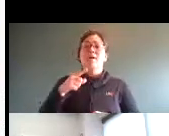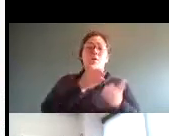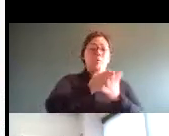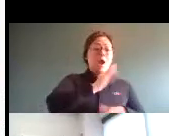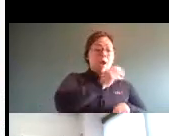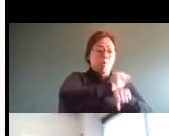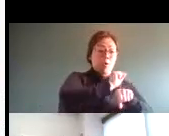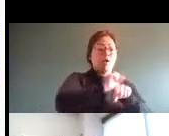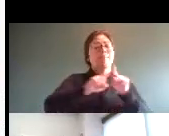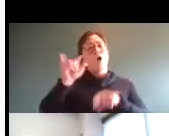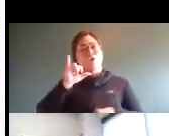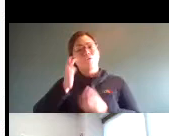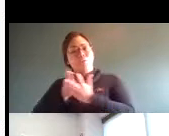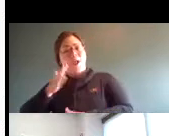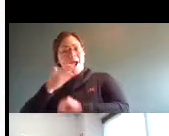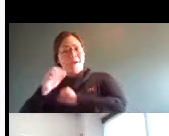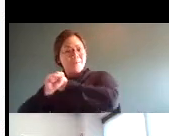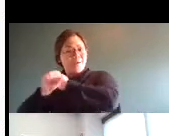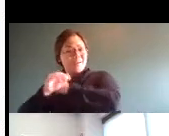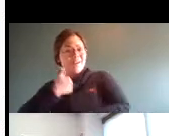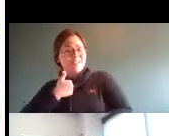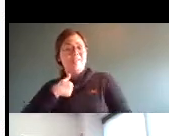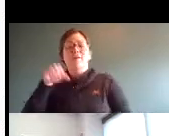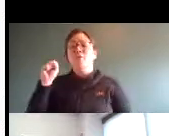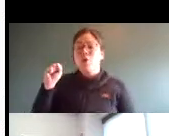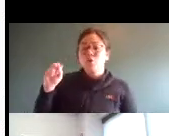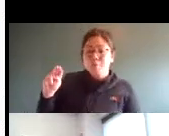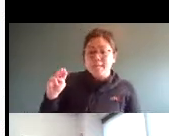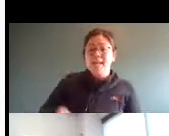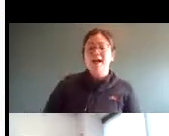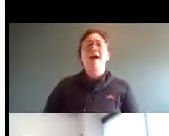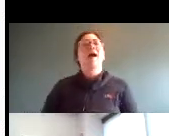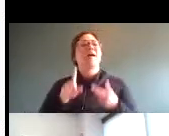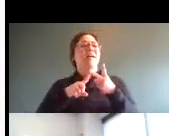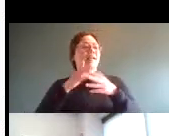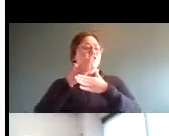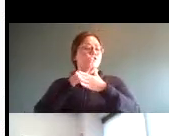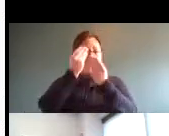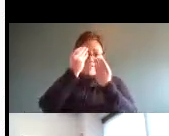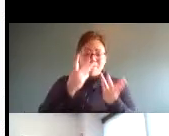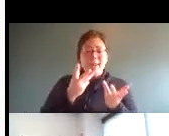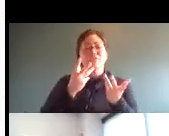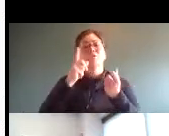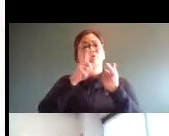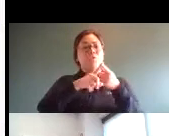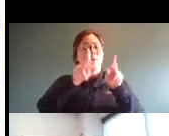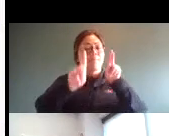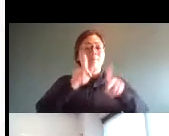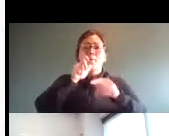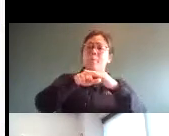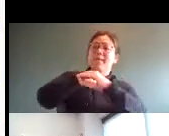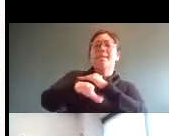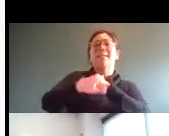our marketing efforts, whether it's through our social media, sharing information to individuals walking in our